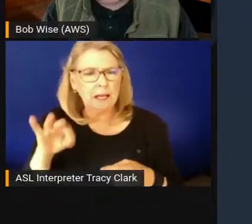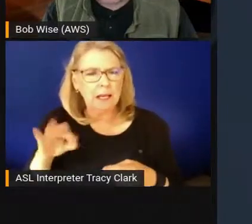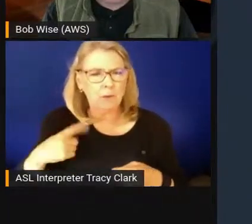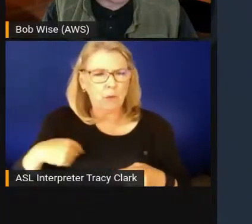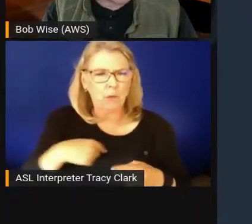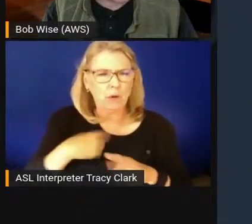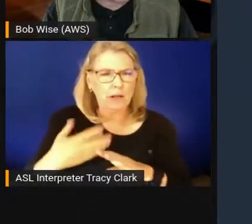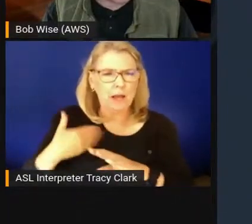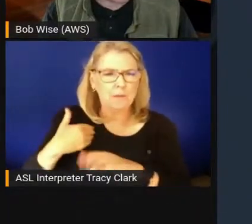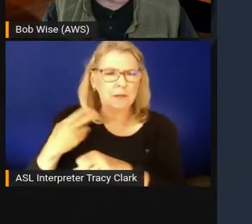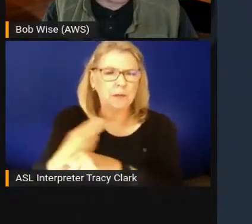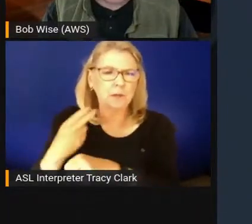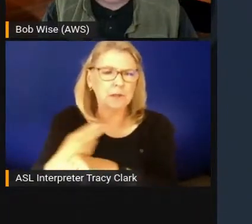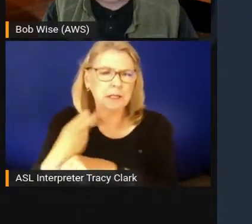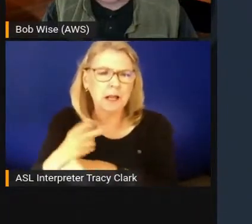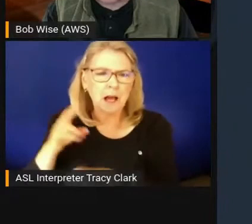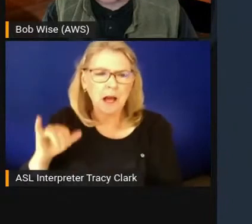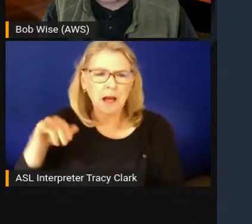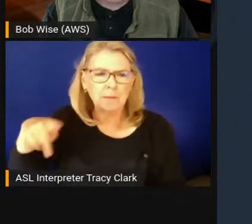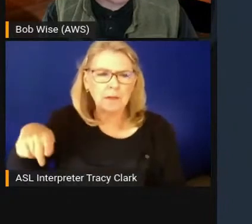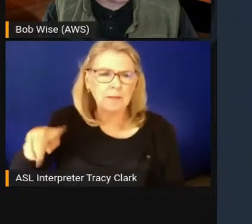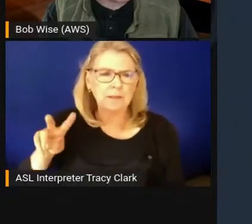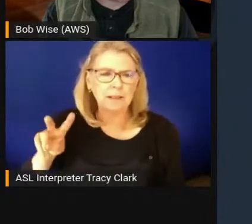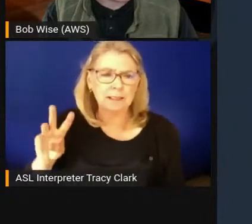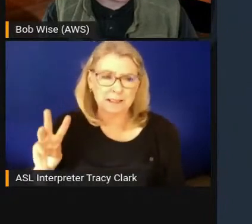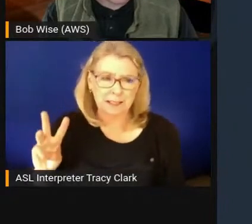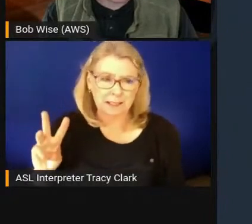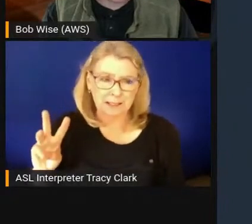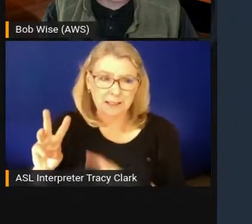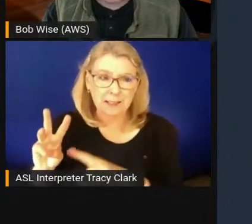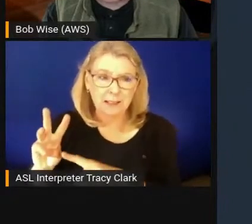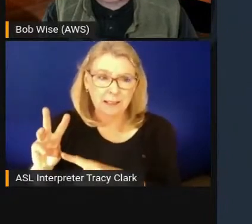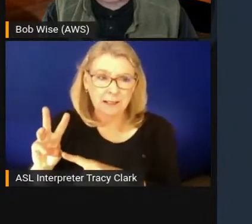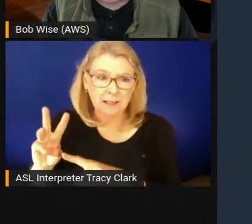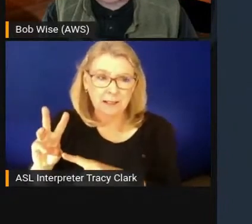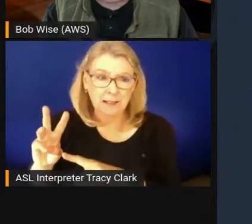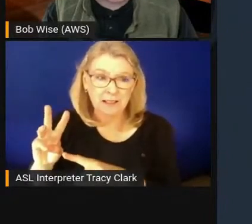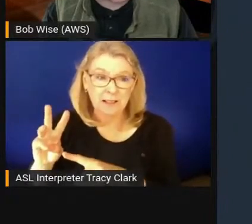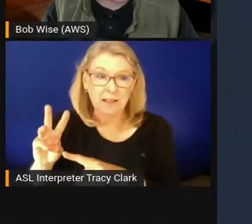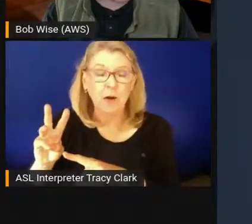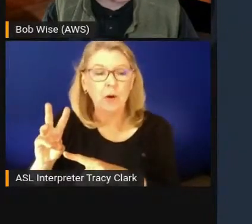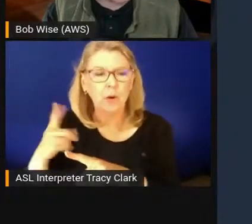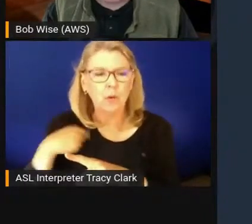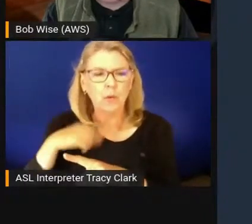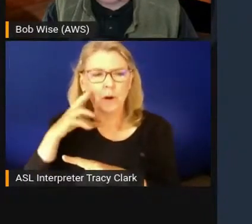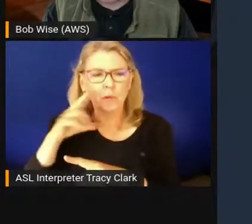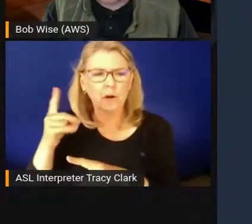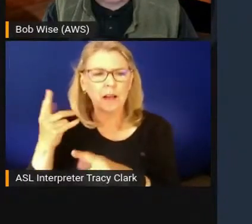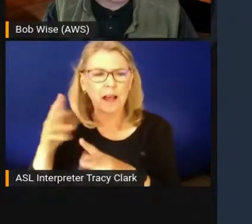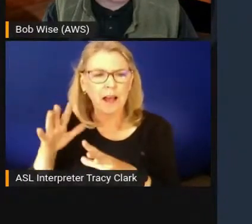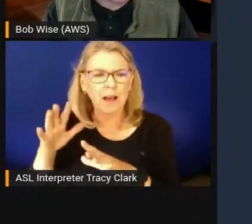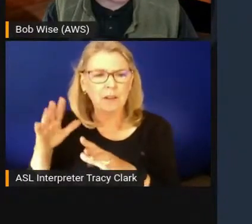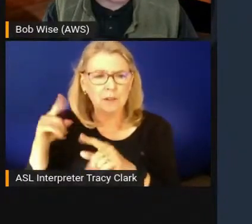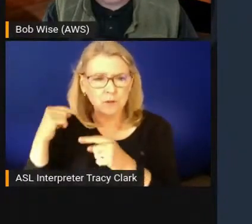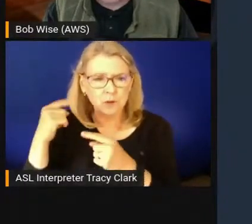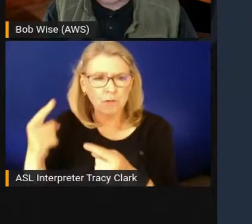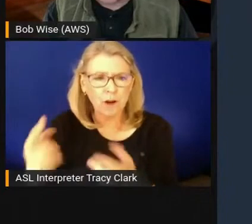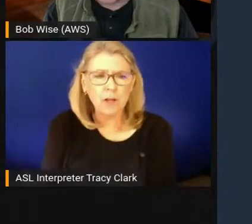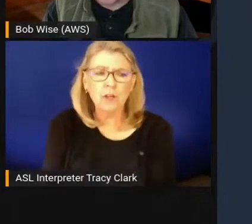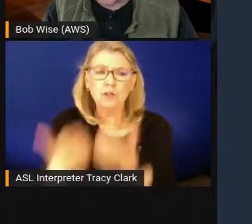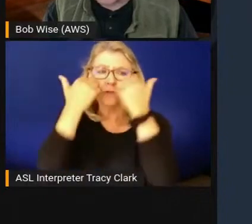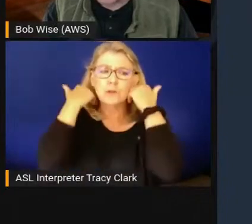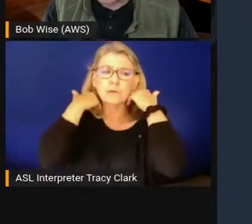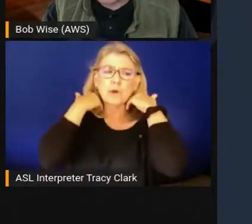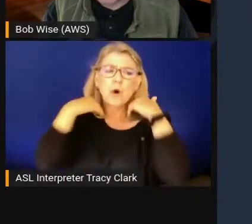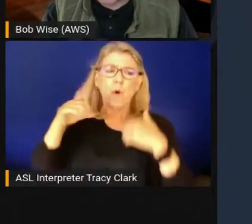using IPv6, we would have so far consumed a trillionth of the available address space. So there's a lot of